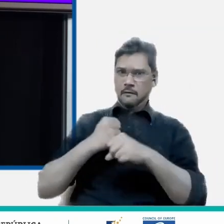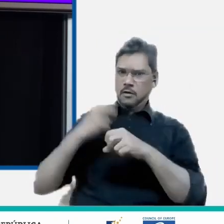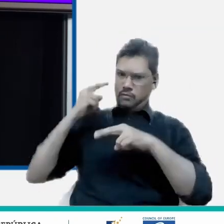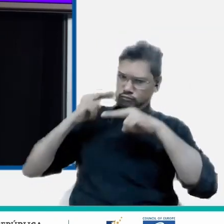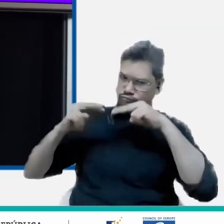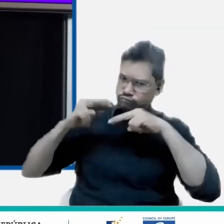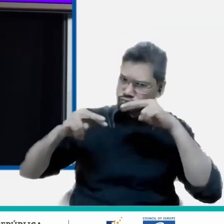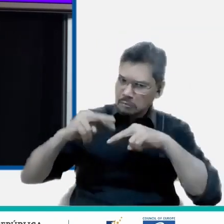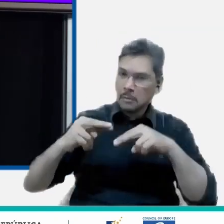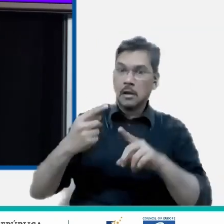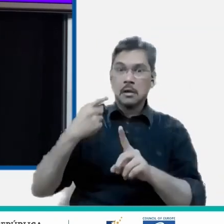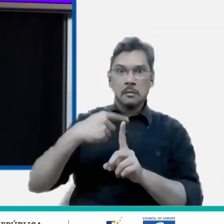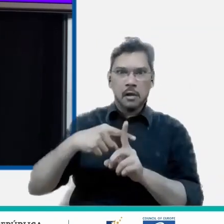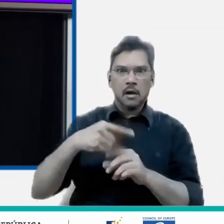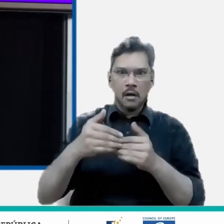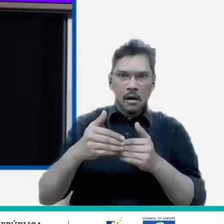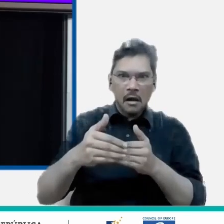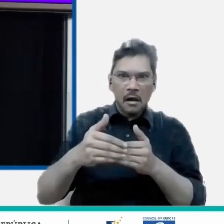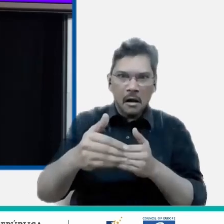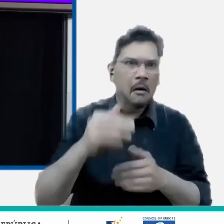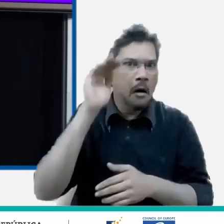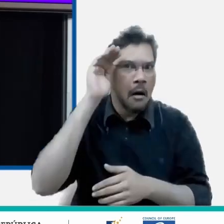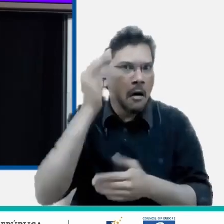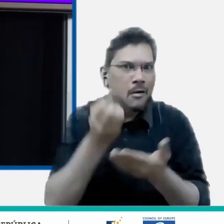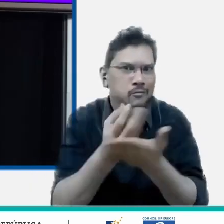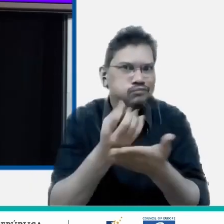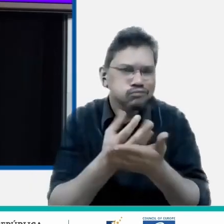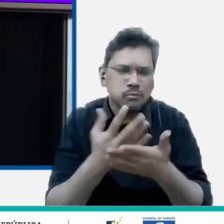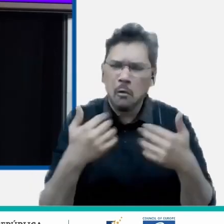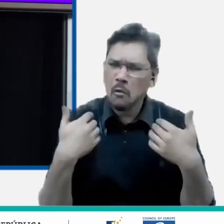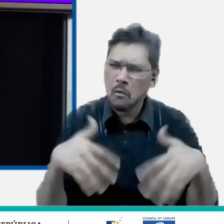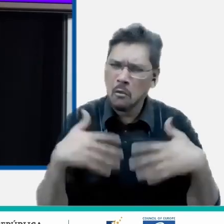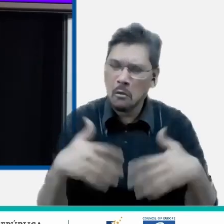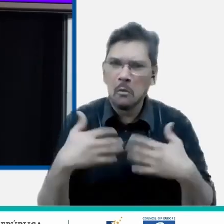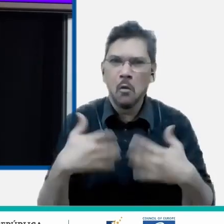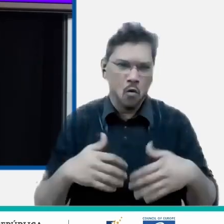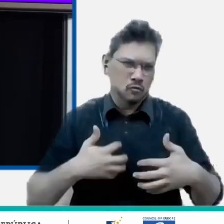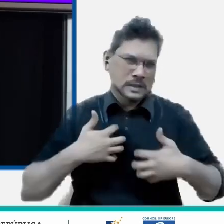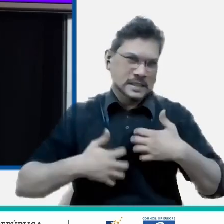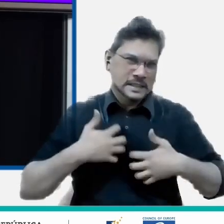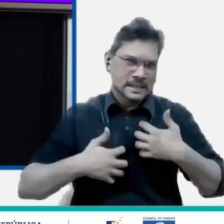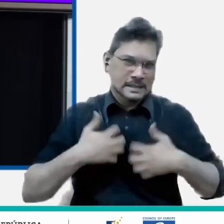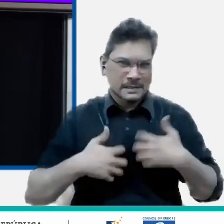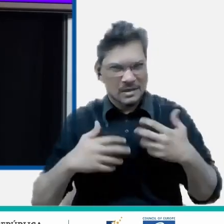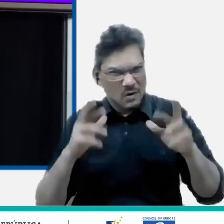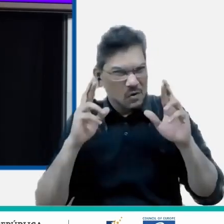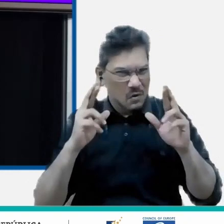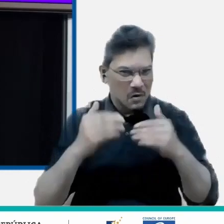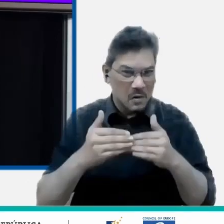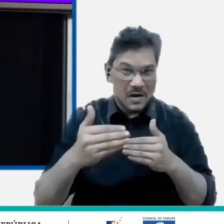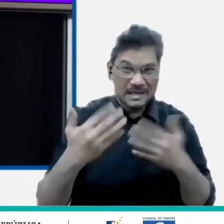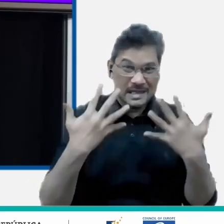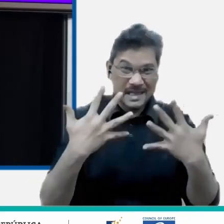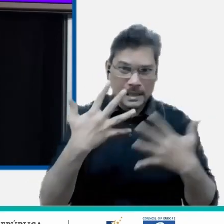put forward, it's quite heartening to see that the next 10 years, with all the challenges